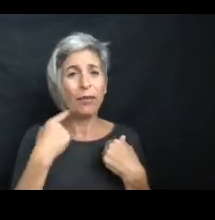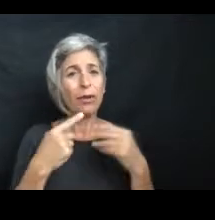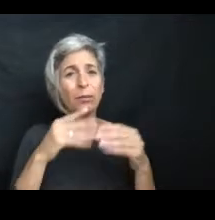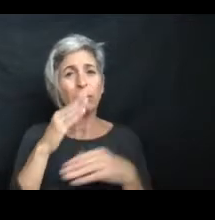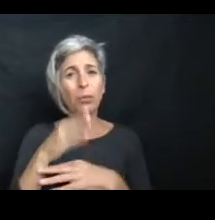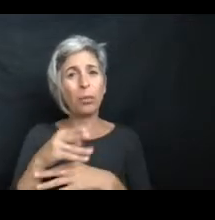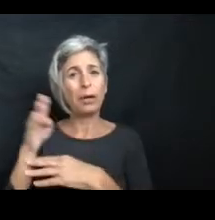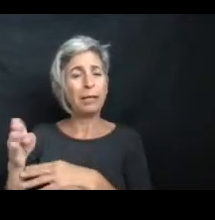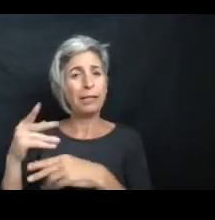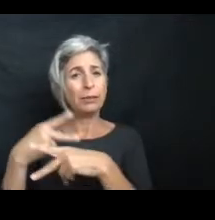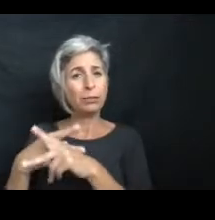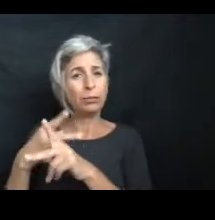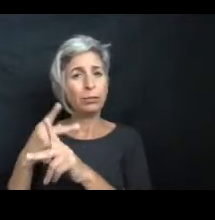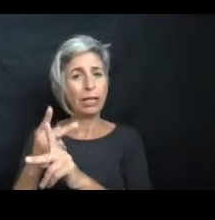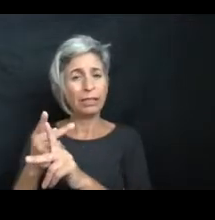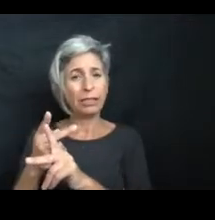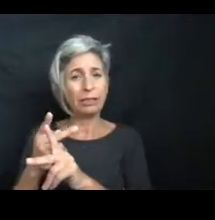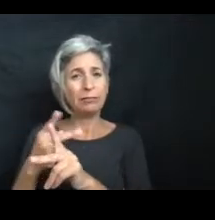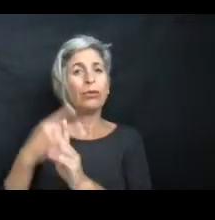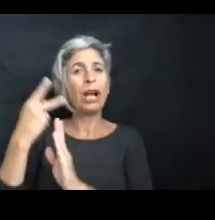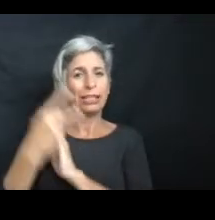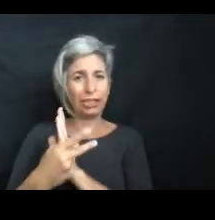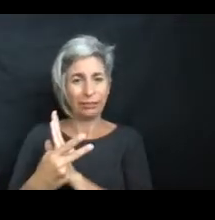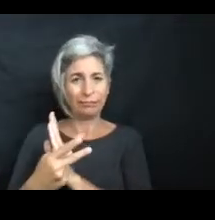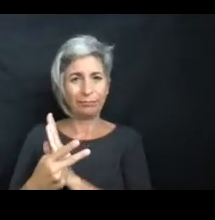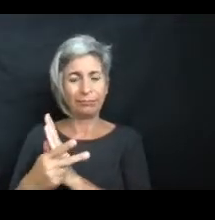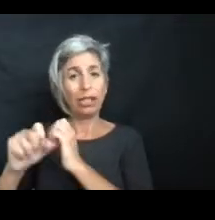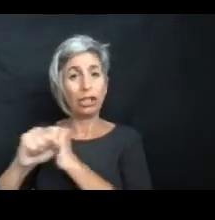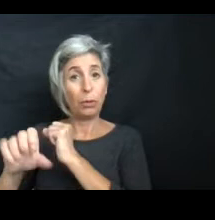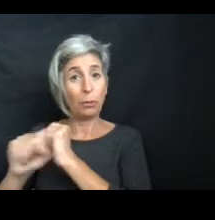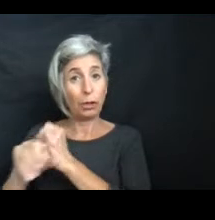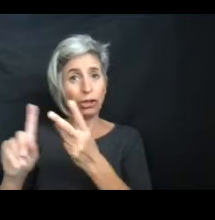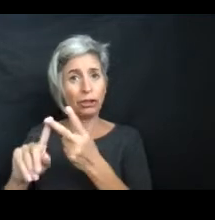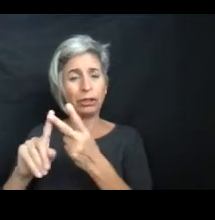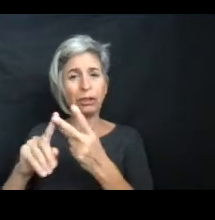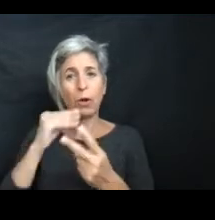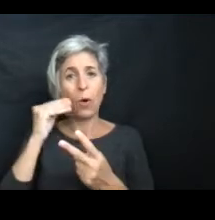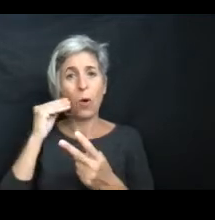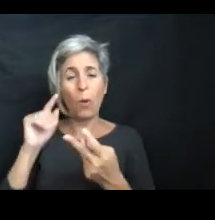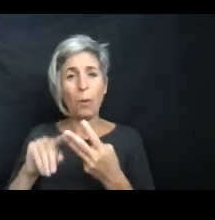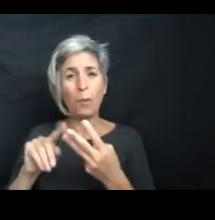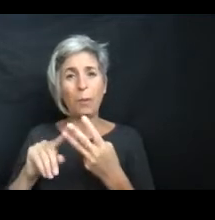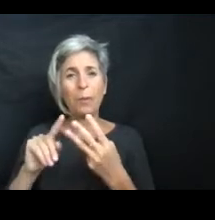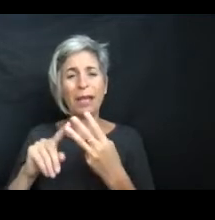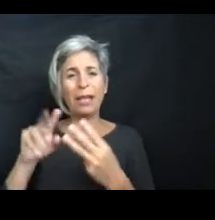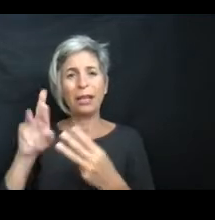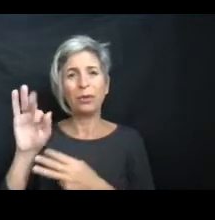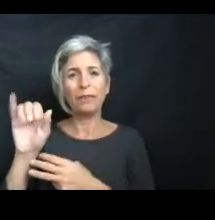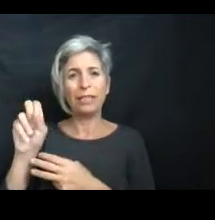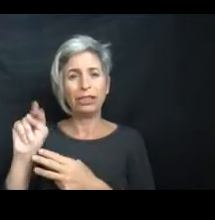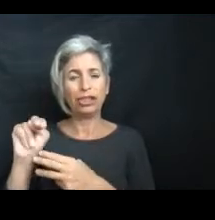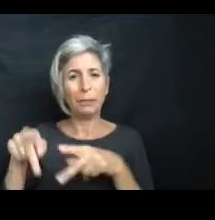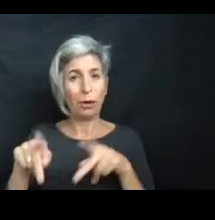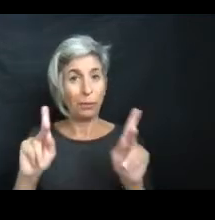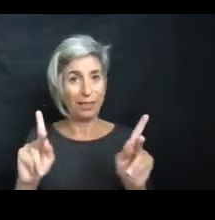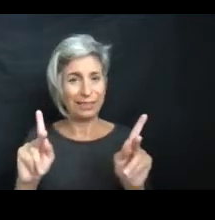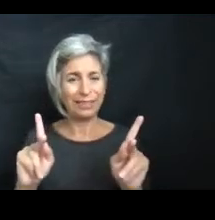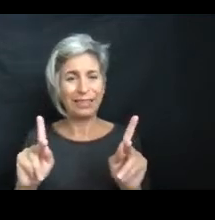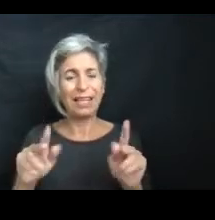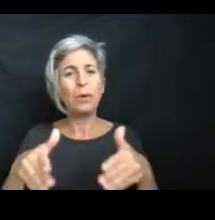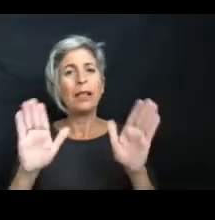are 3 tiles: commercial permit application, residential, and revision. This allows you to start